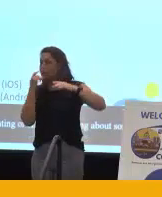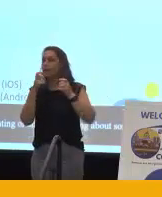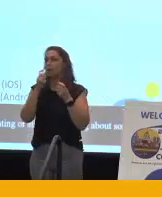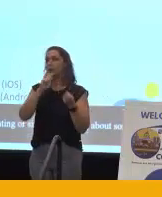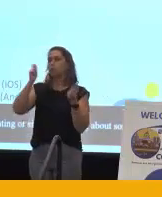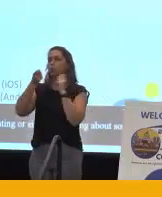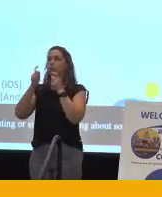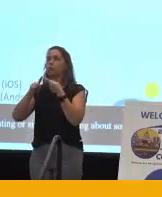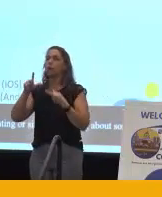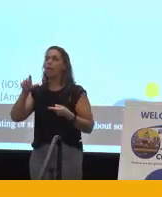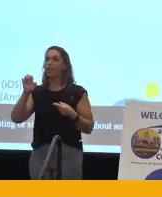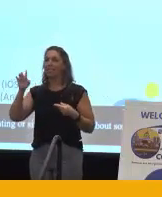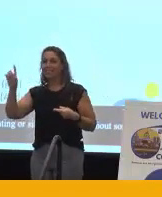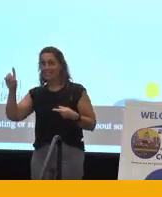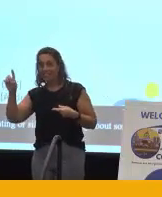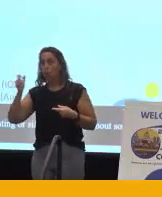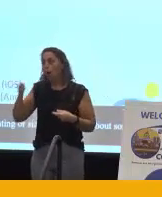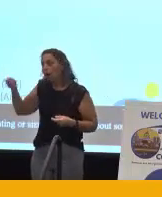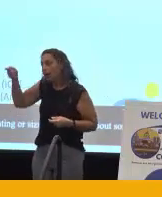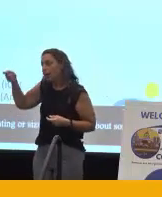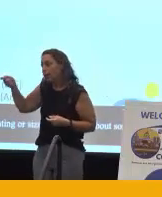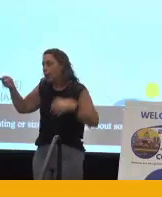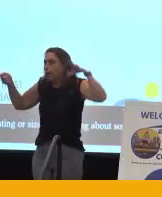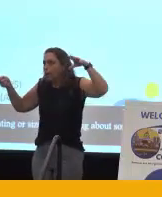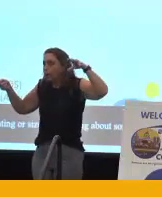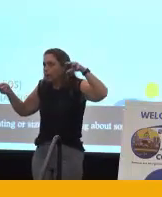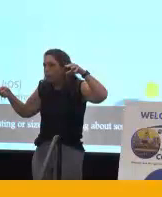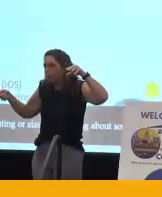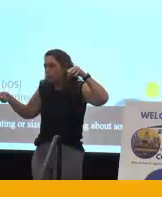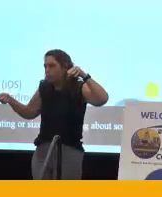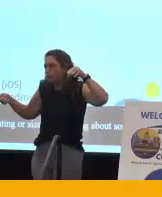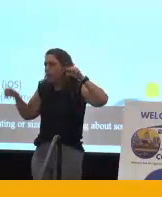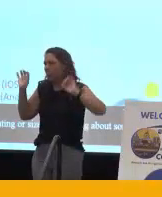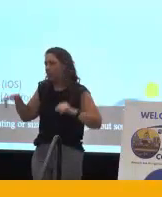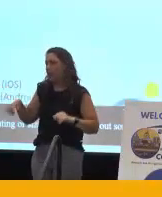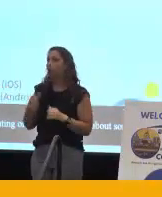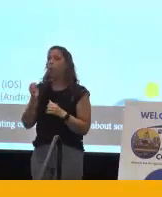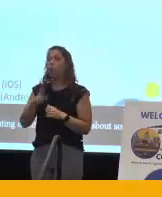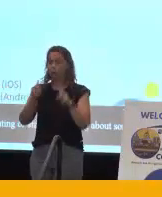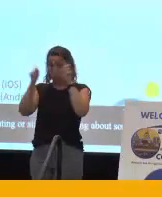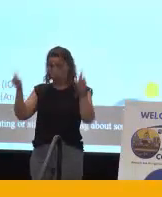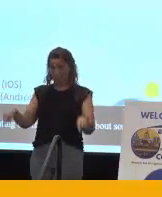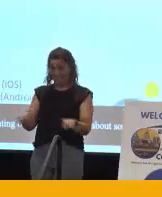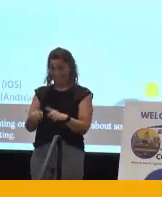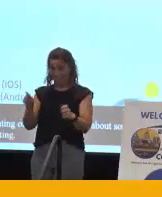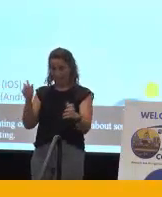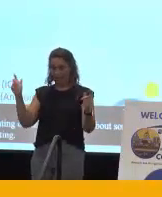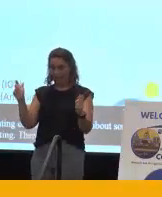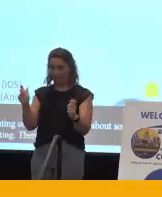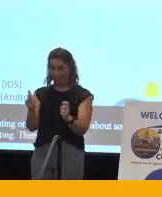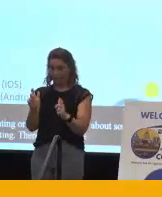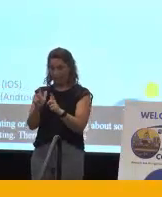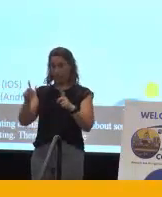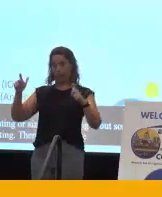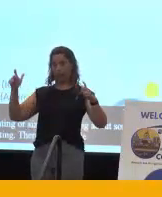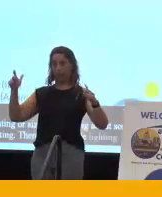to LED lighting. There is dimmable lighting. You can change the size on your computer screen to make it